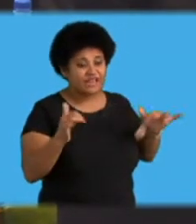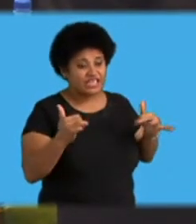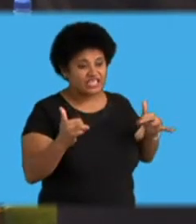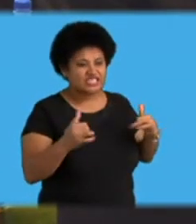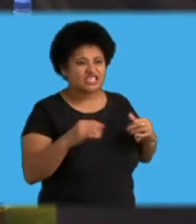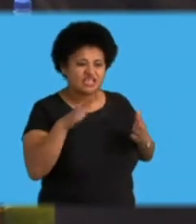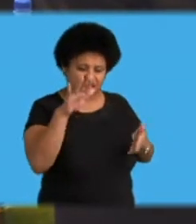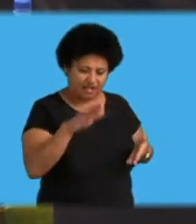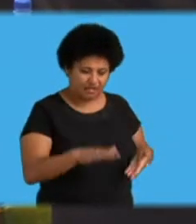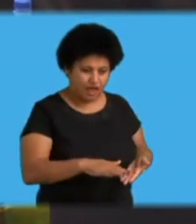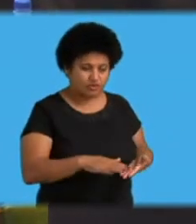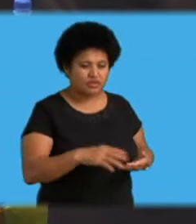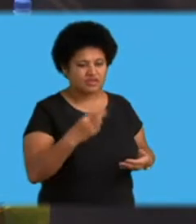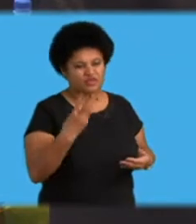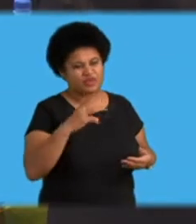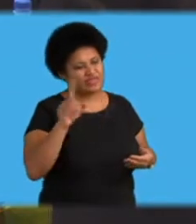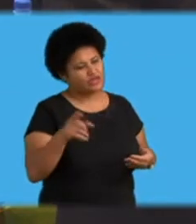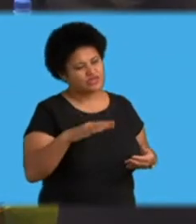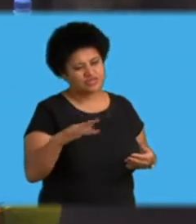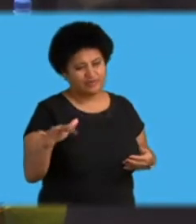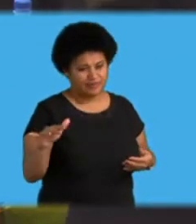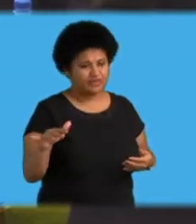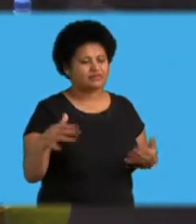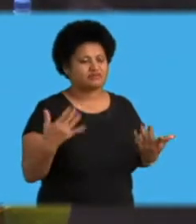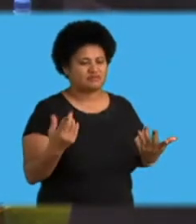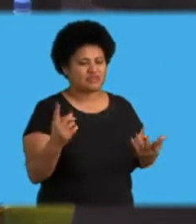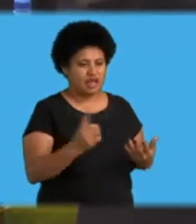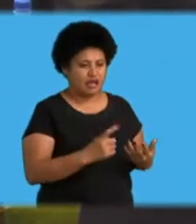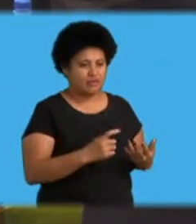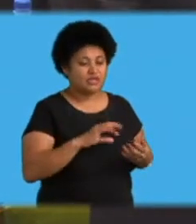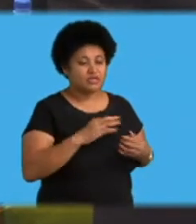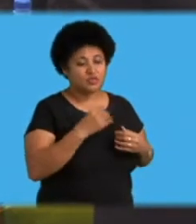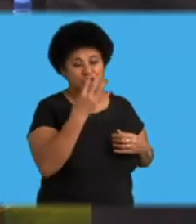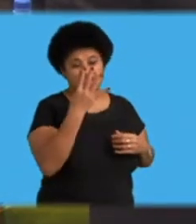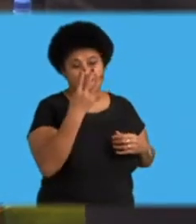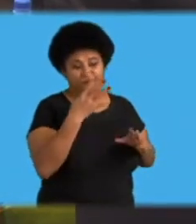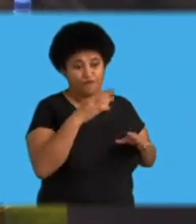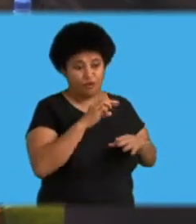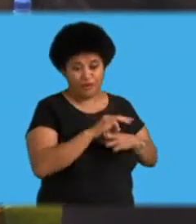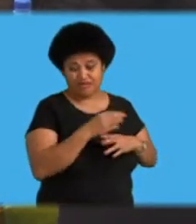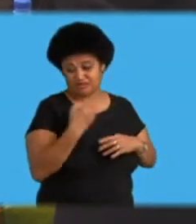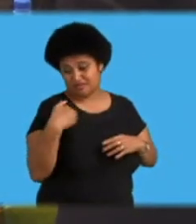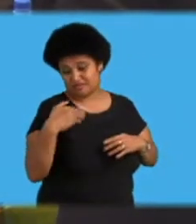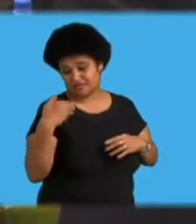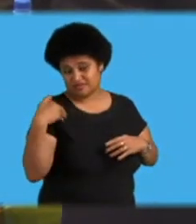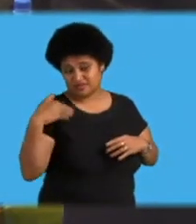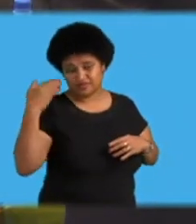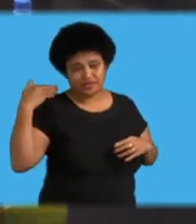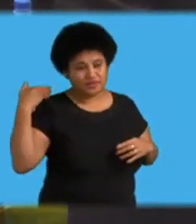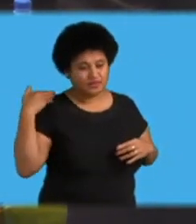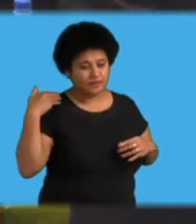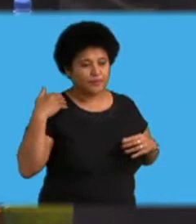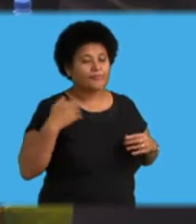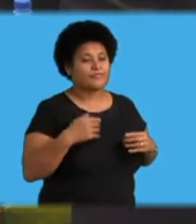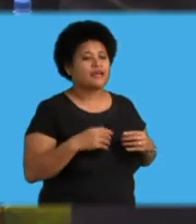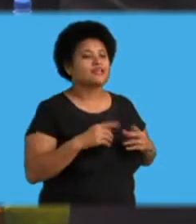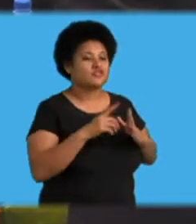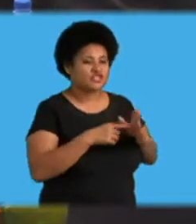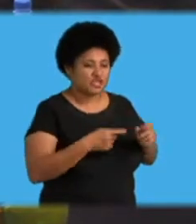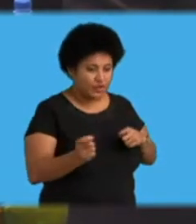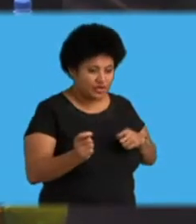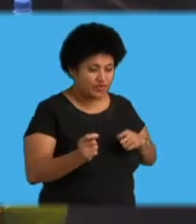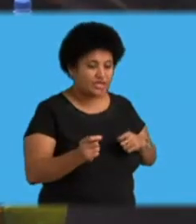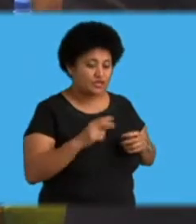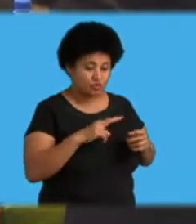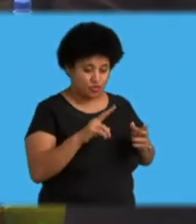last Saturday numbers, Madam Speaker. And over the last 4 months, January to April, we had this year, we had